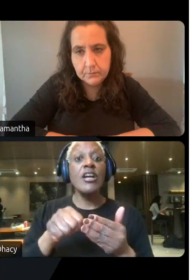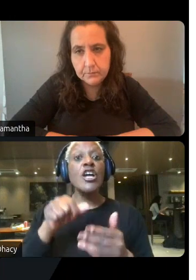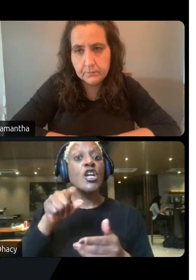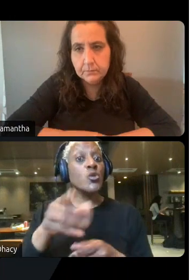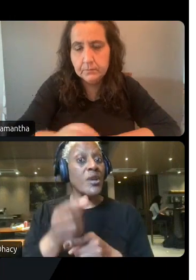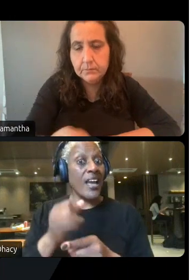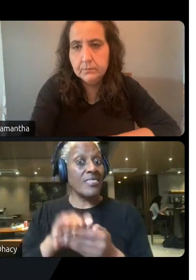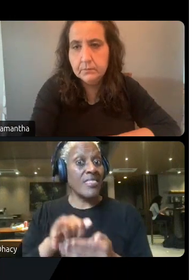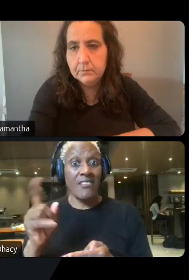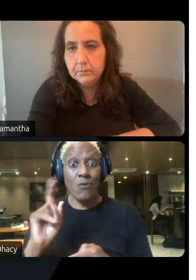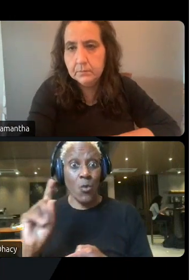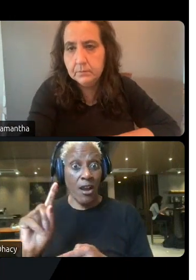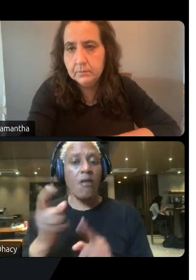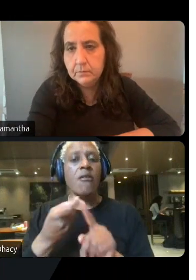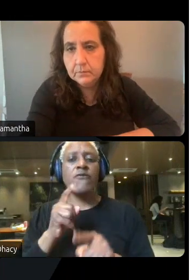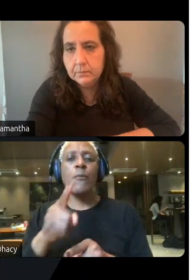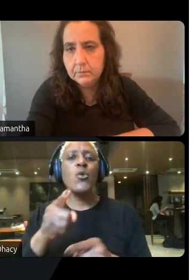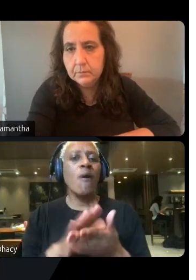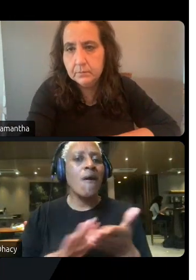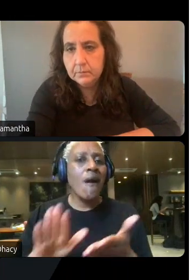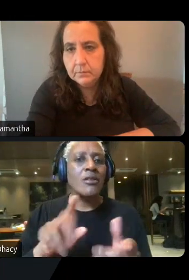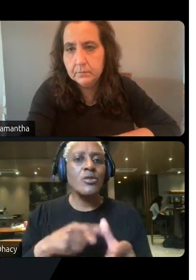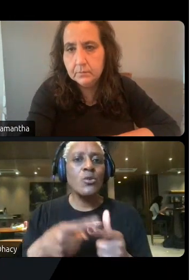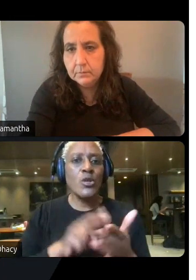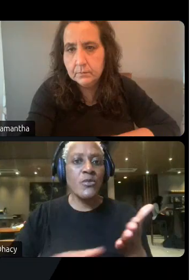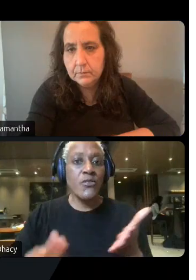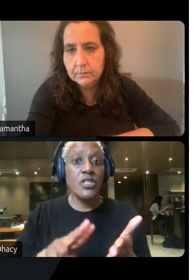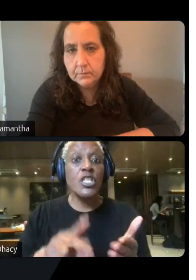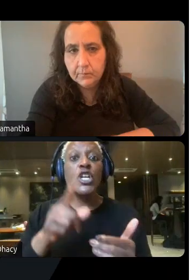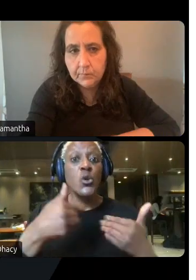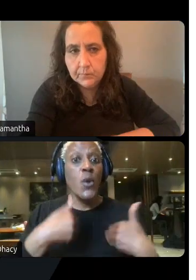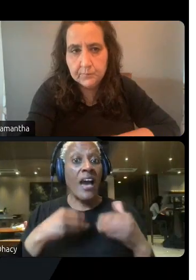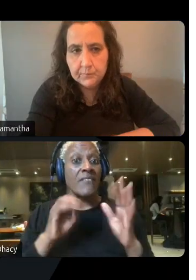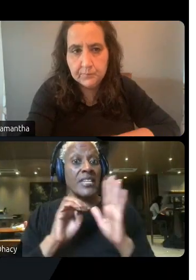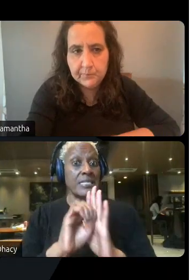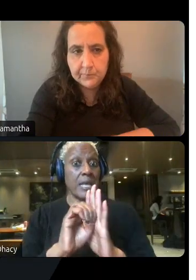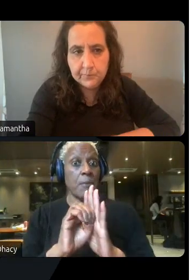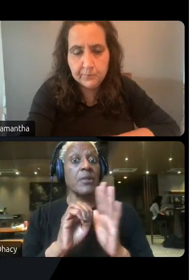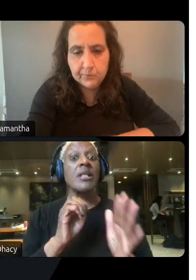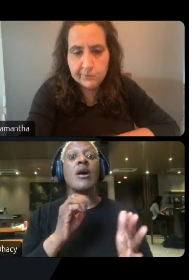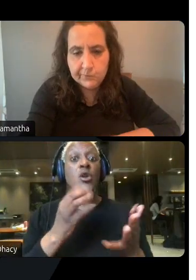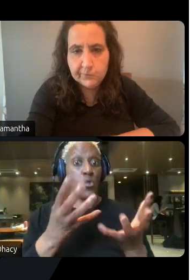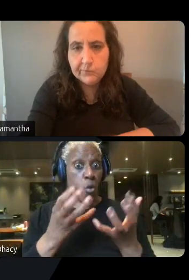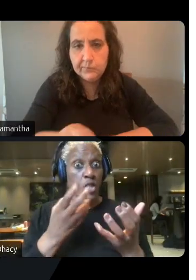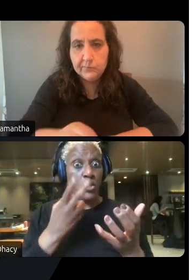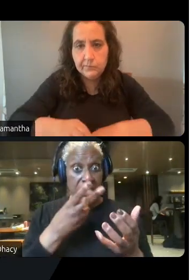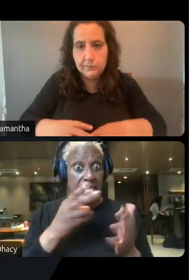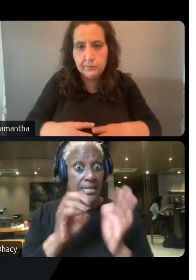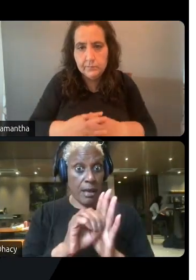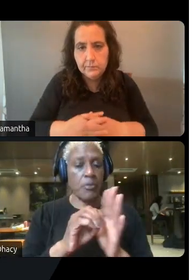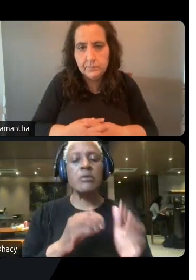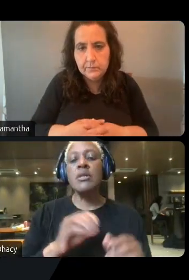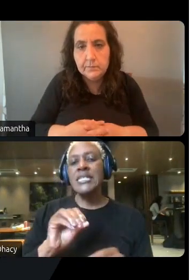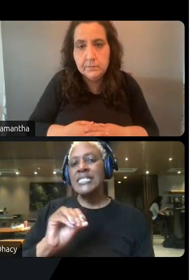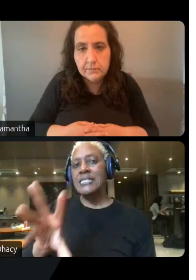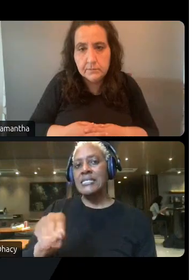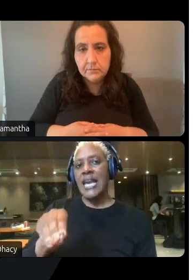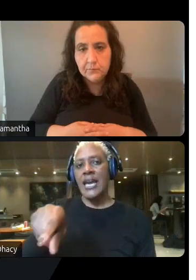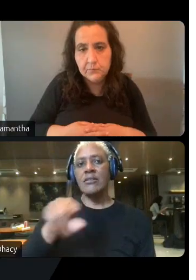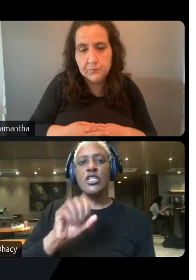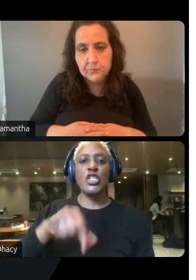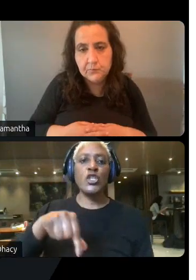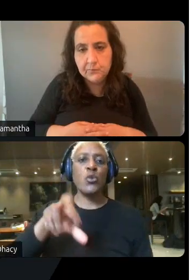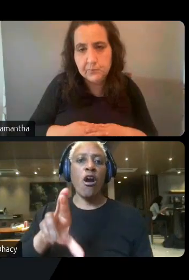You can find a sample of one of these letters by scanning the QR code on your screen.